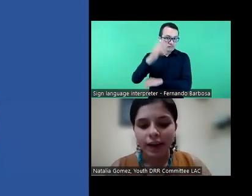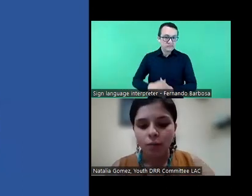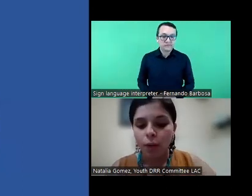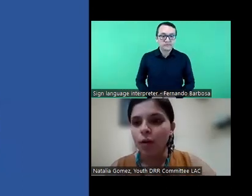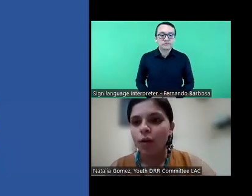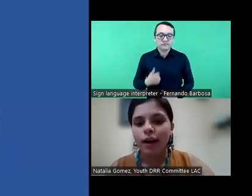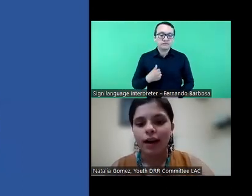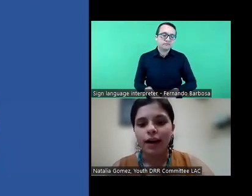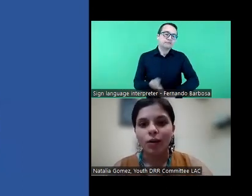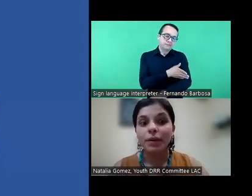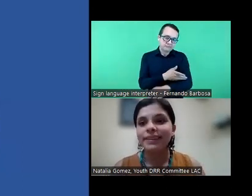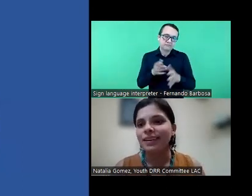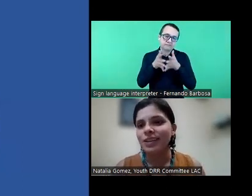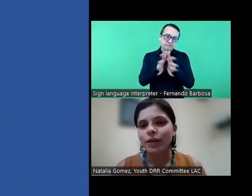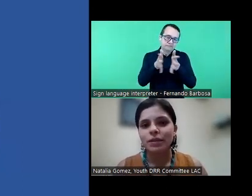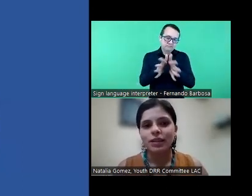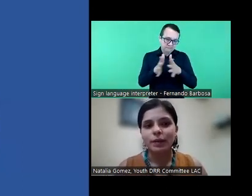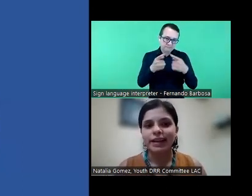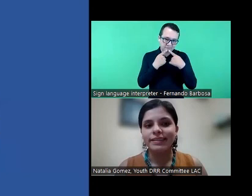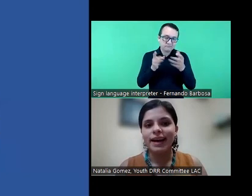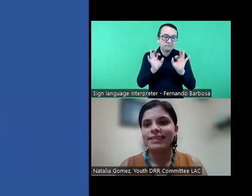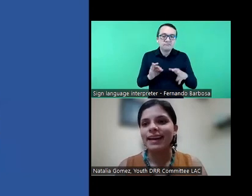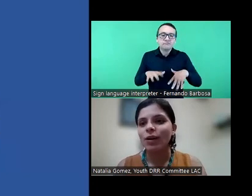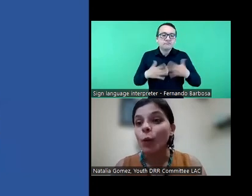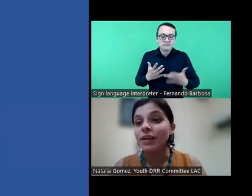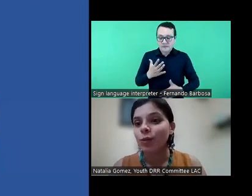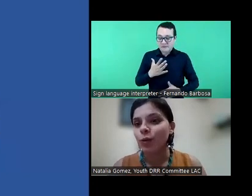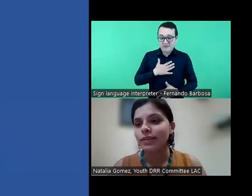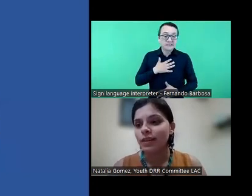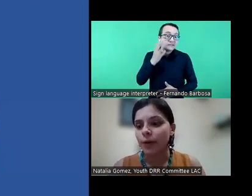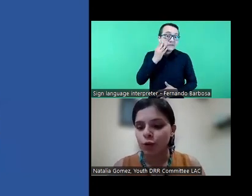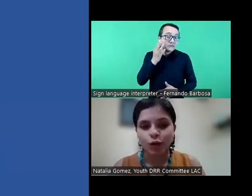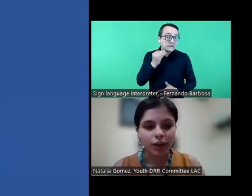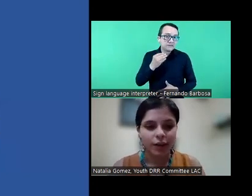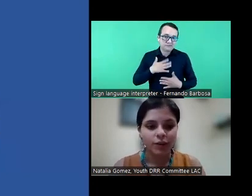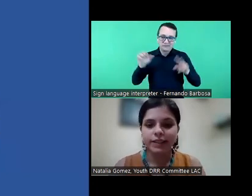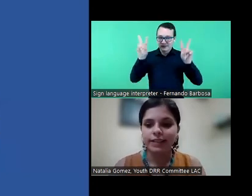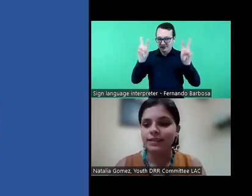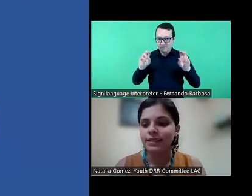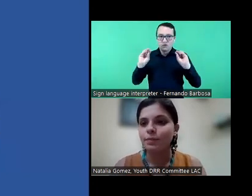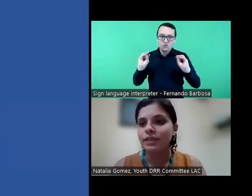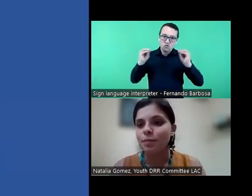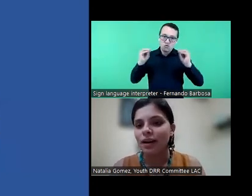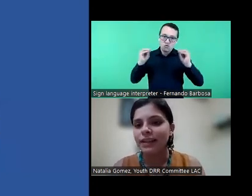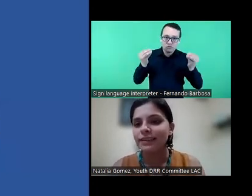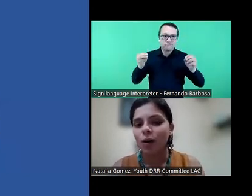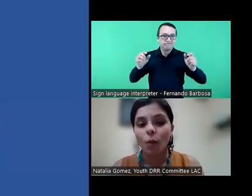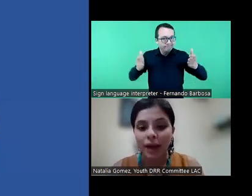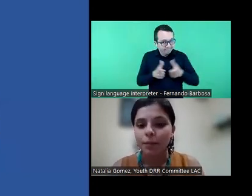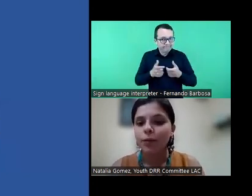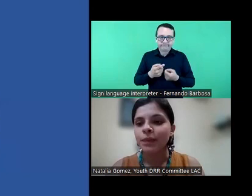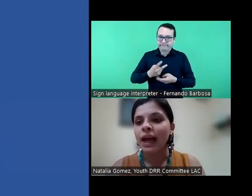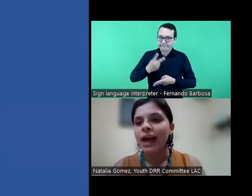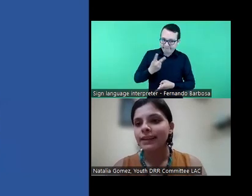Spanish. As I have mentioned already, I'm going to mention a bit about my experiences in youth and disaster